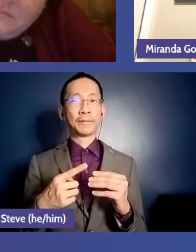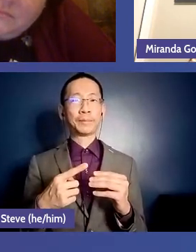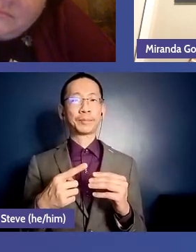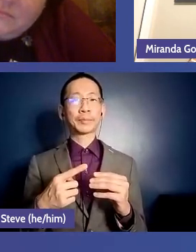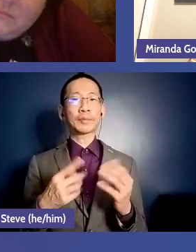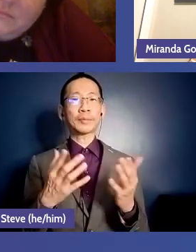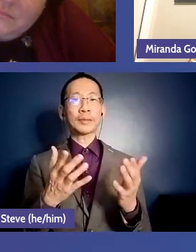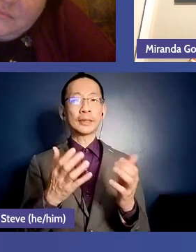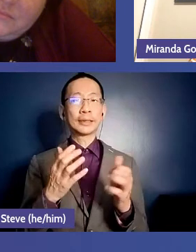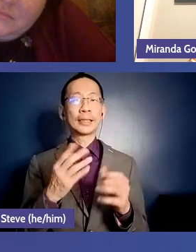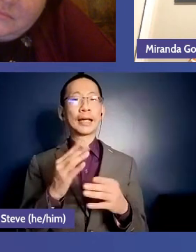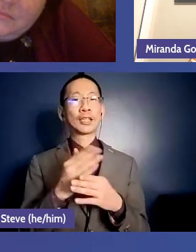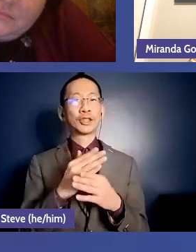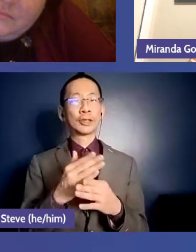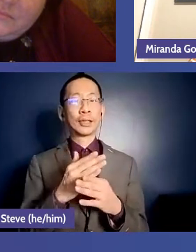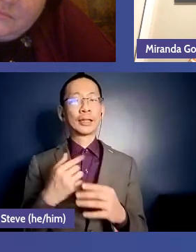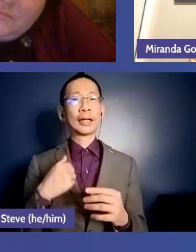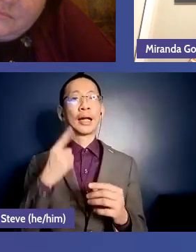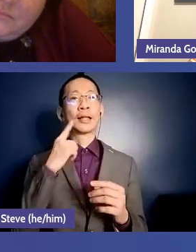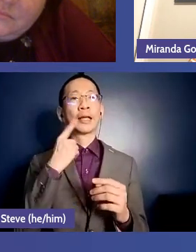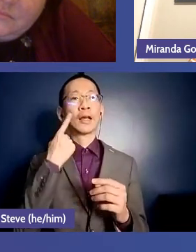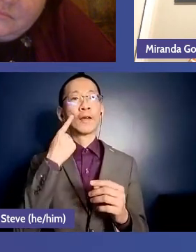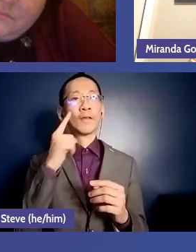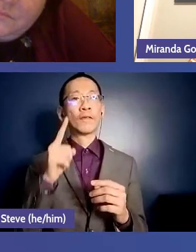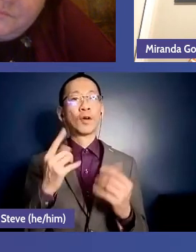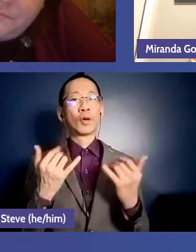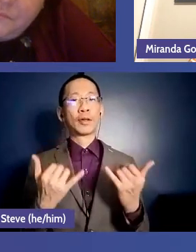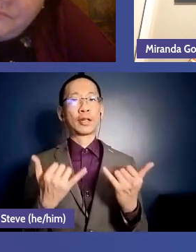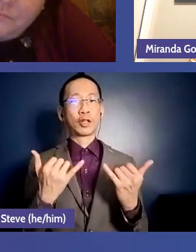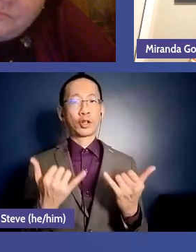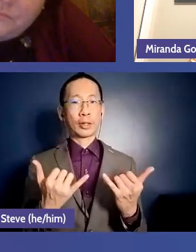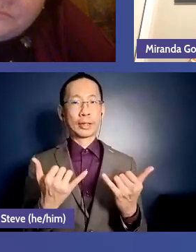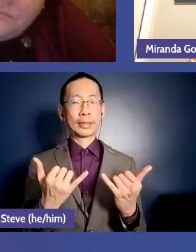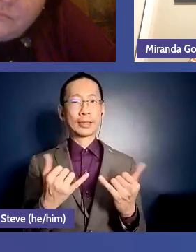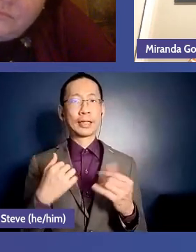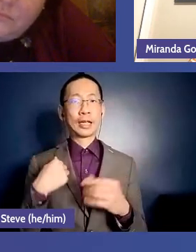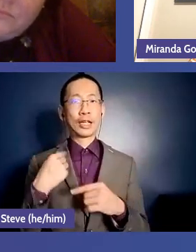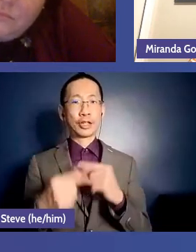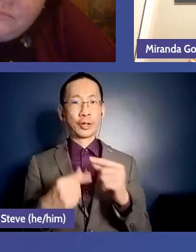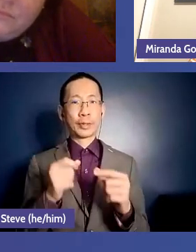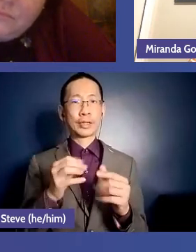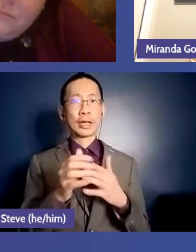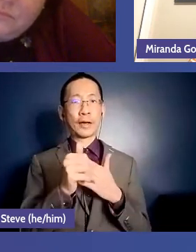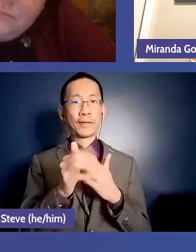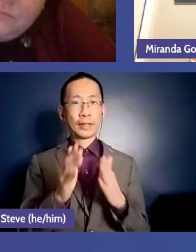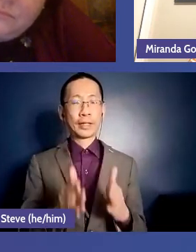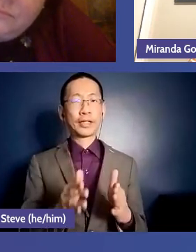seeking and sharing, right? Like, I think for the current generation of leaders,